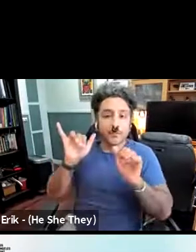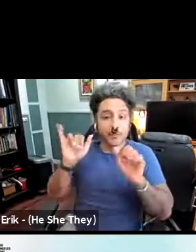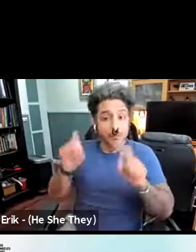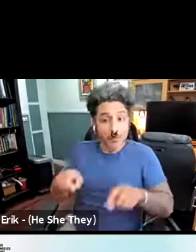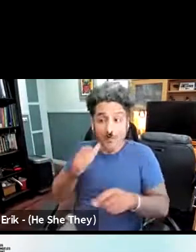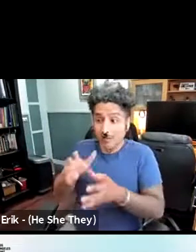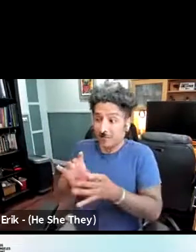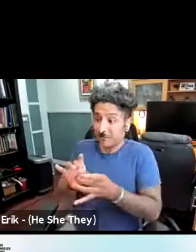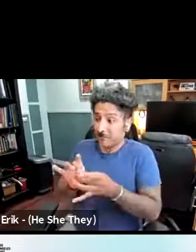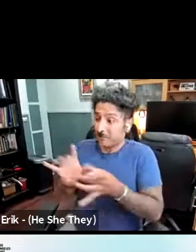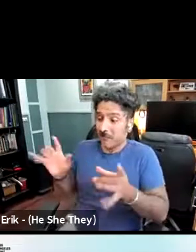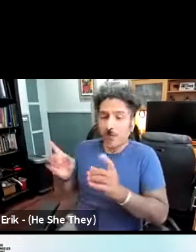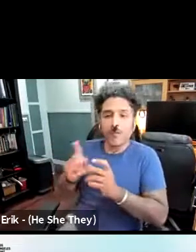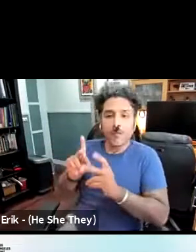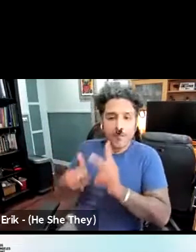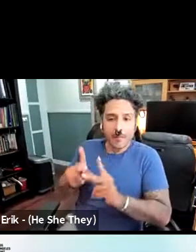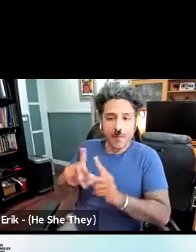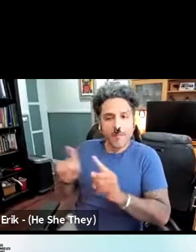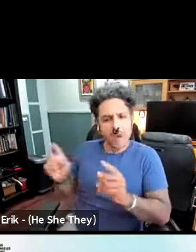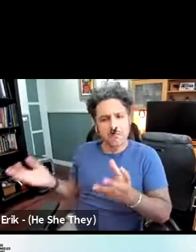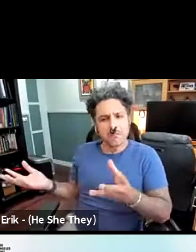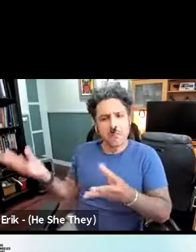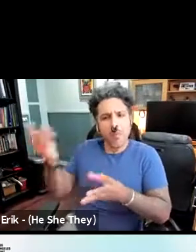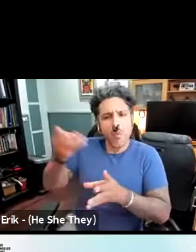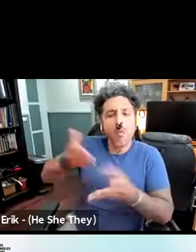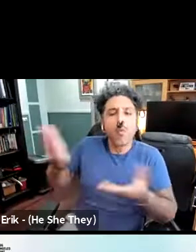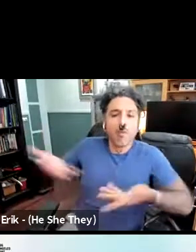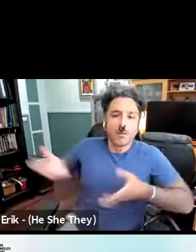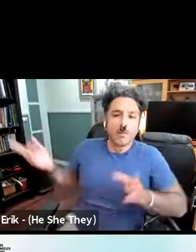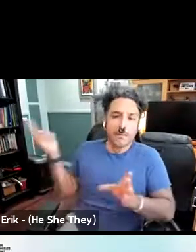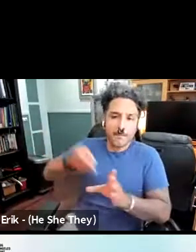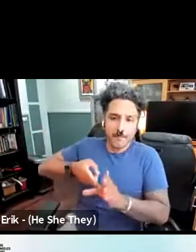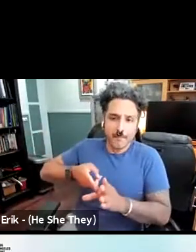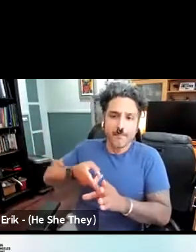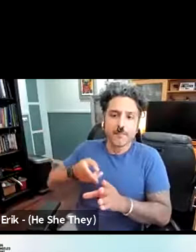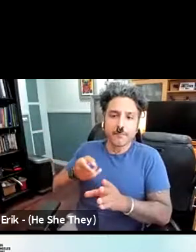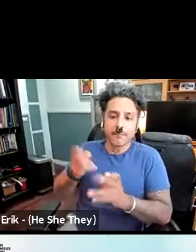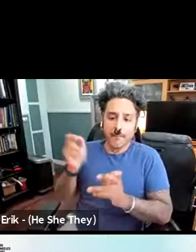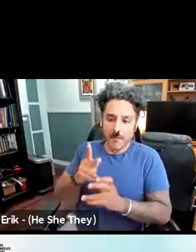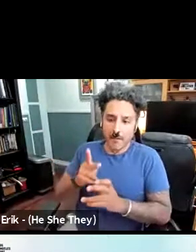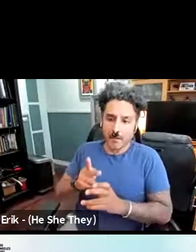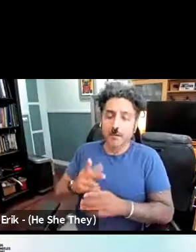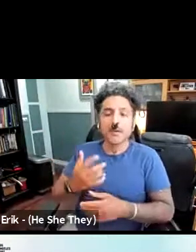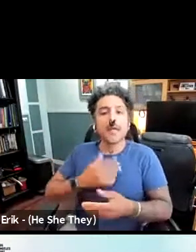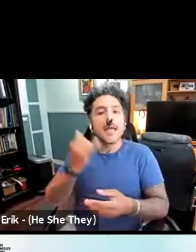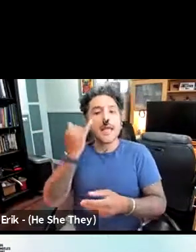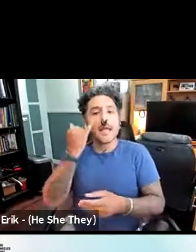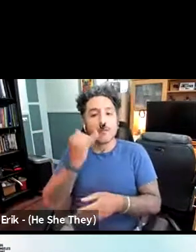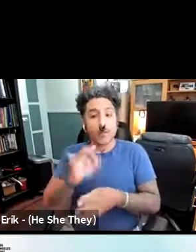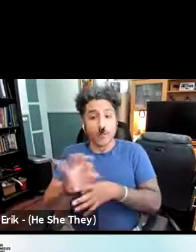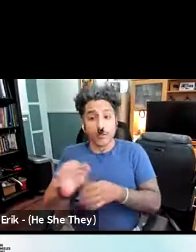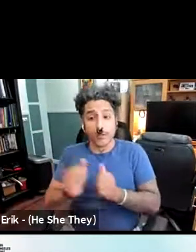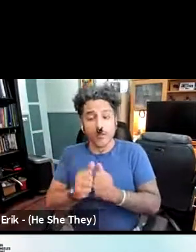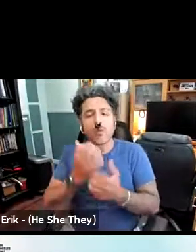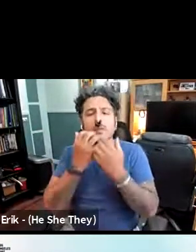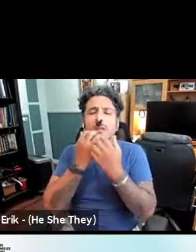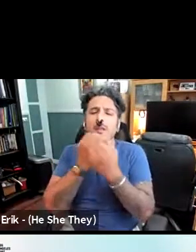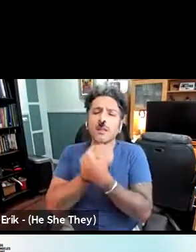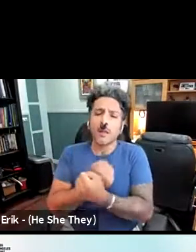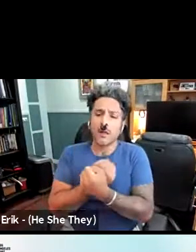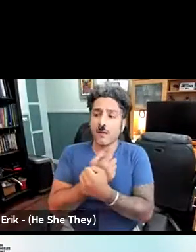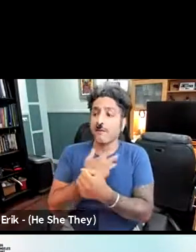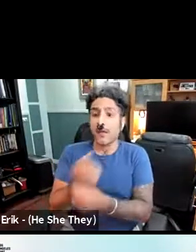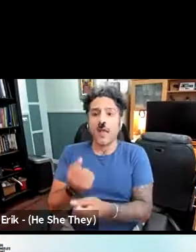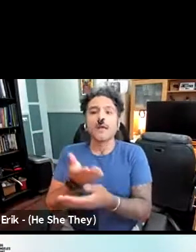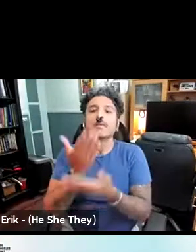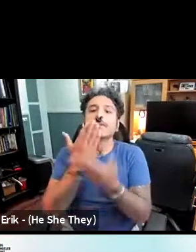least have that system of caring and functioning off of love and gratitude and showing that we're here and we're not